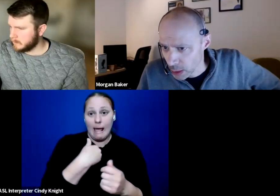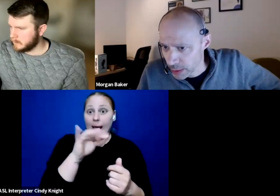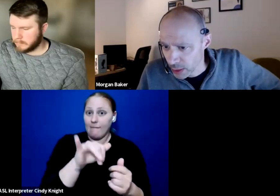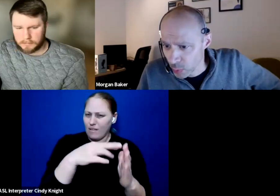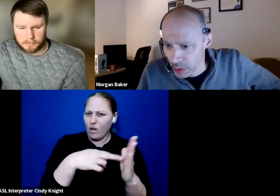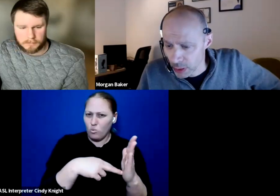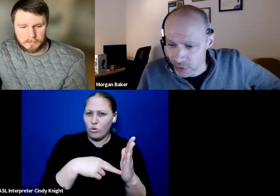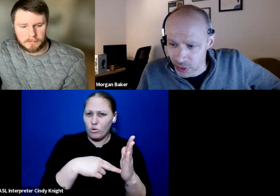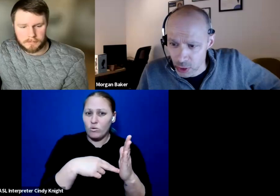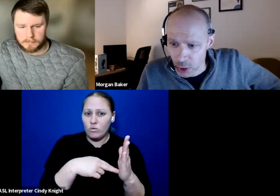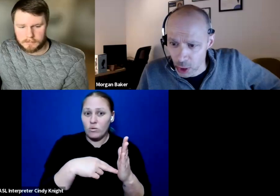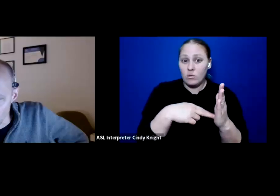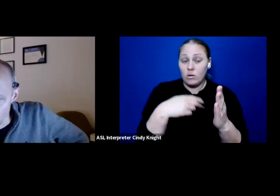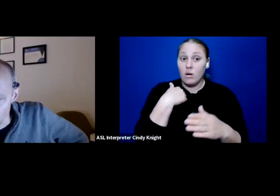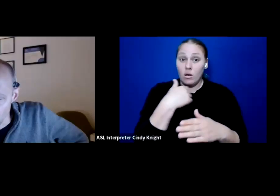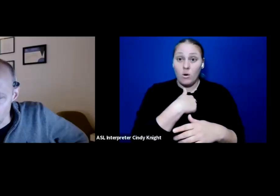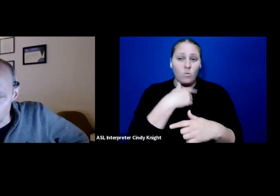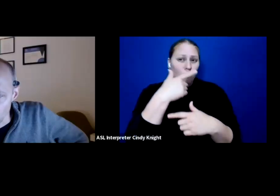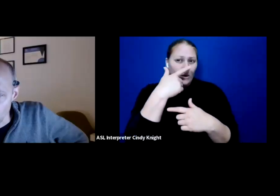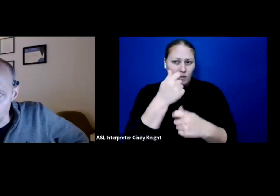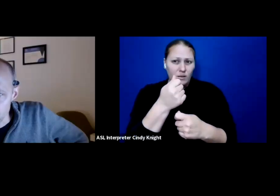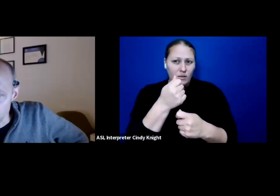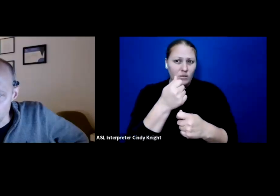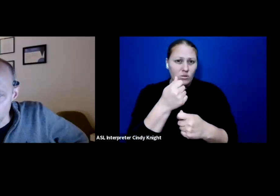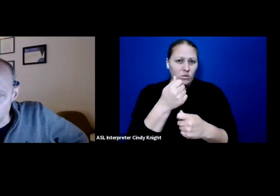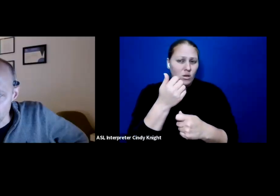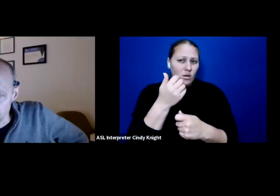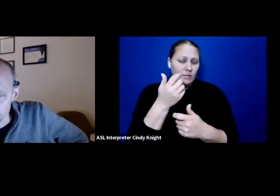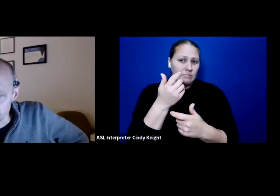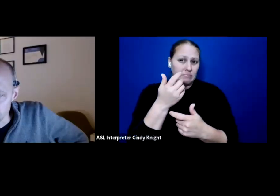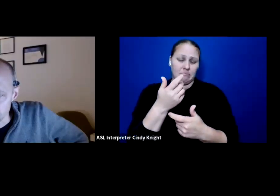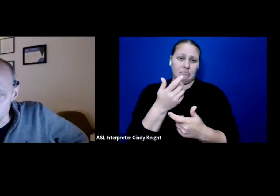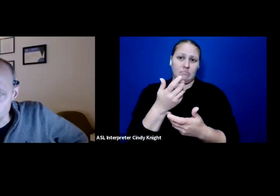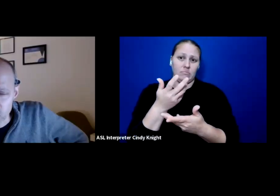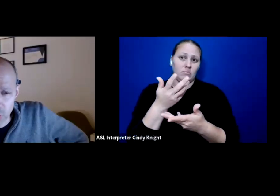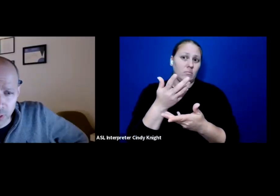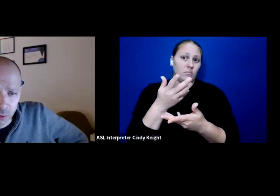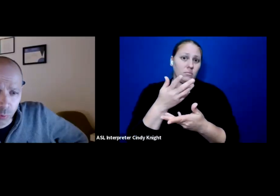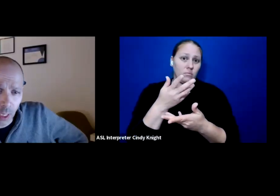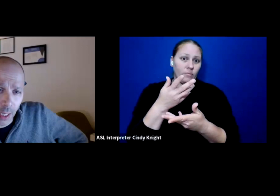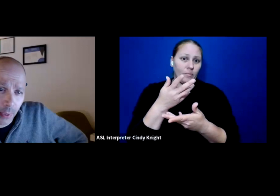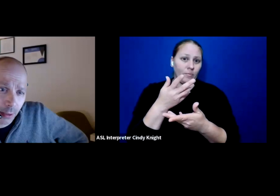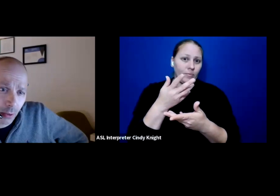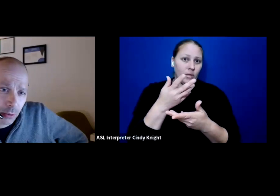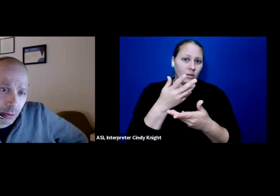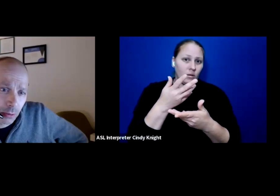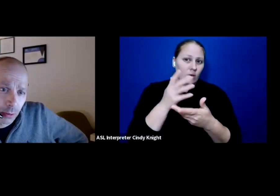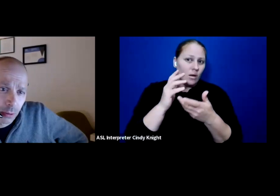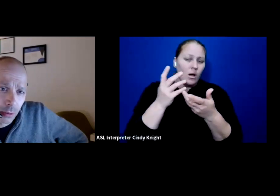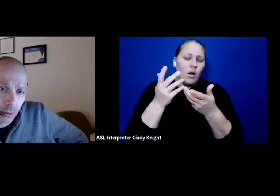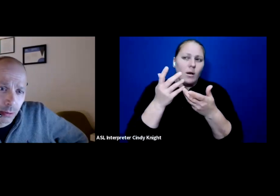and I think we'd be interested to know what sort of changes would accommodate